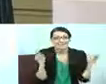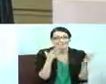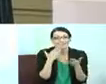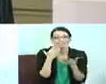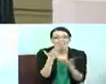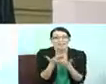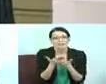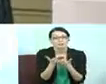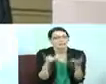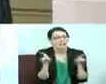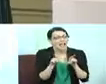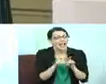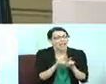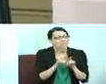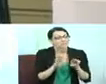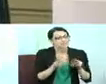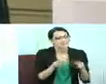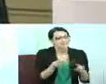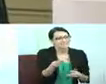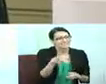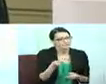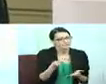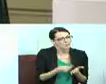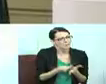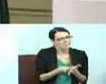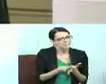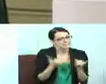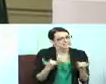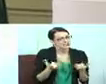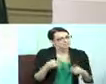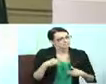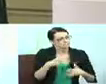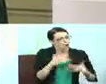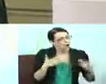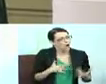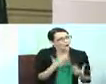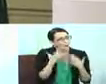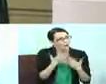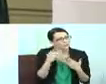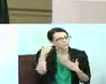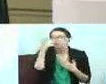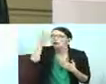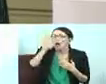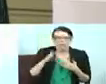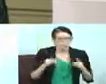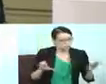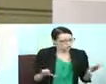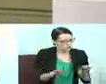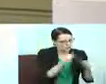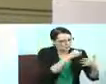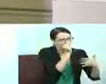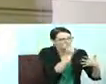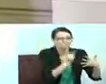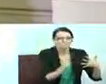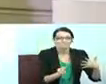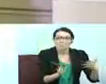we give the offering today, let's give with gratitude for what God is doing in our midst.